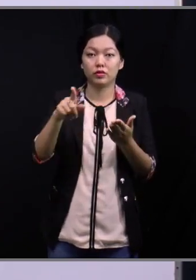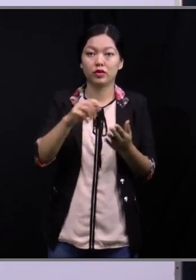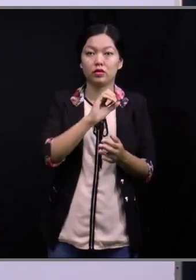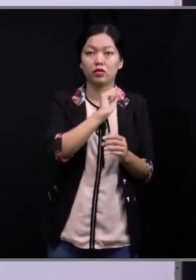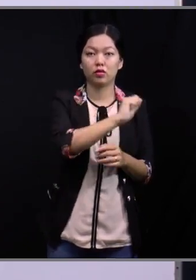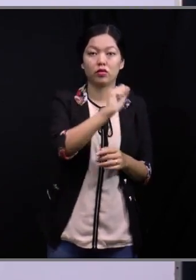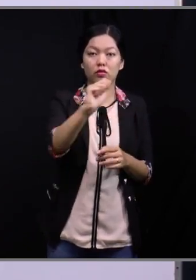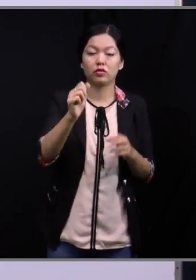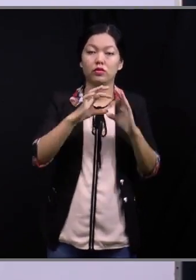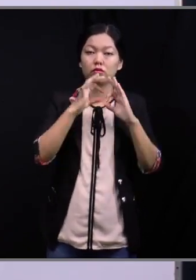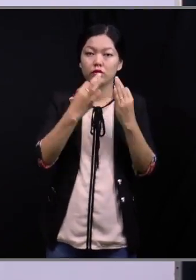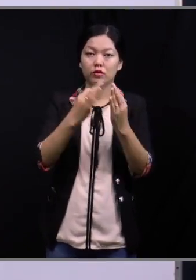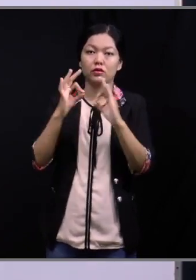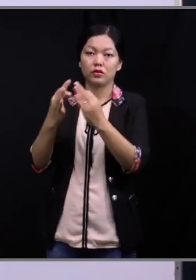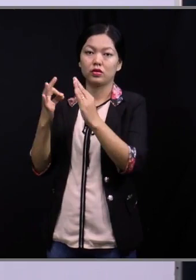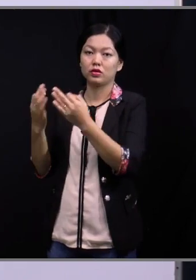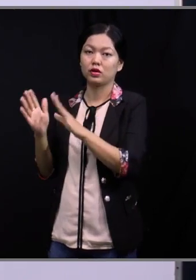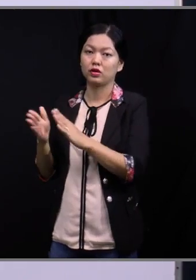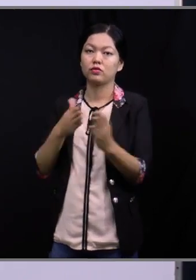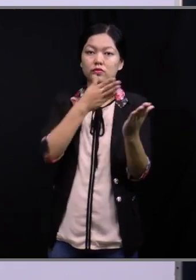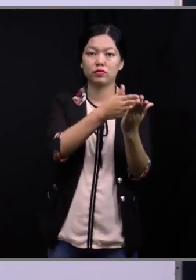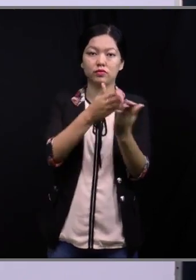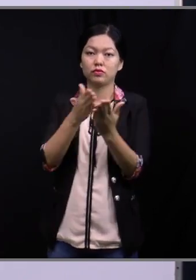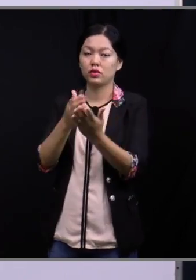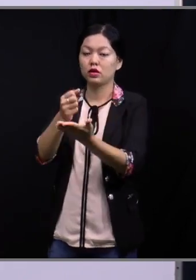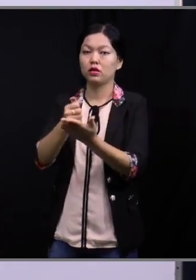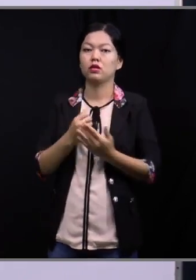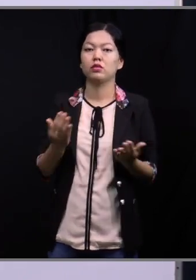the identification or the classification will go haphazard.